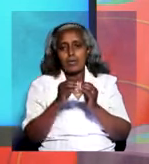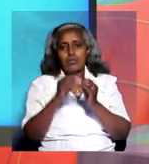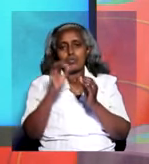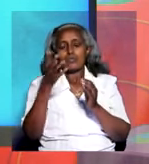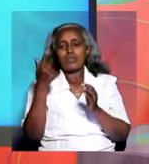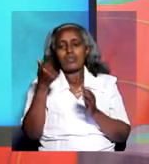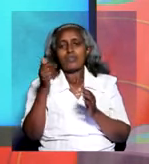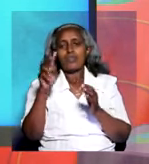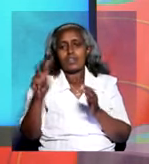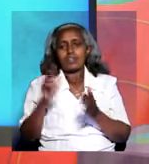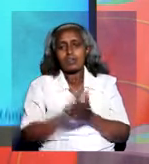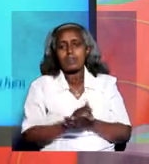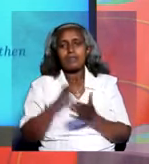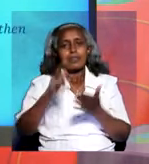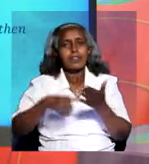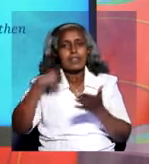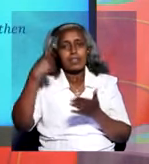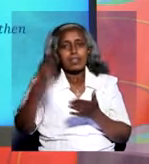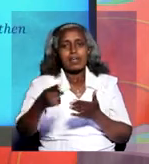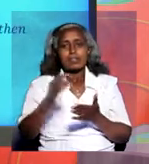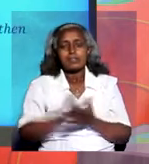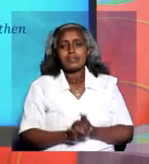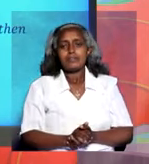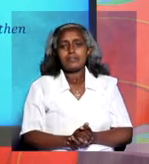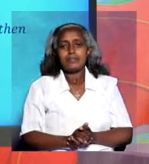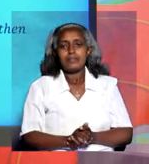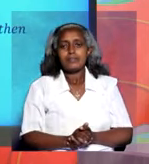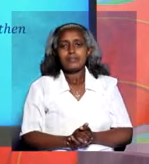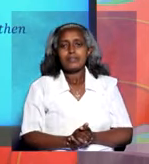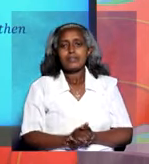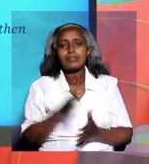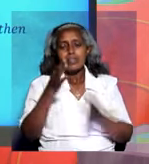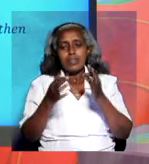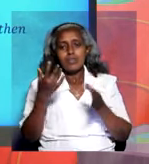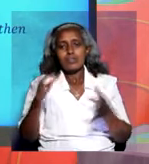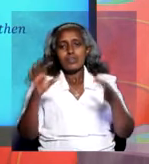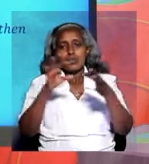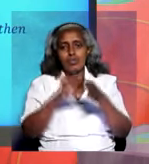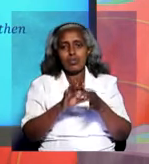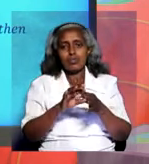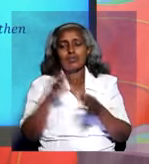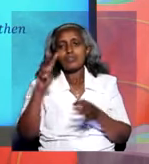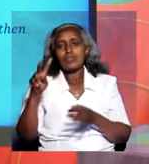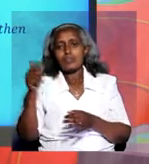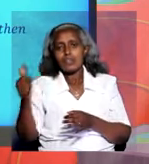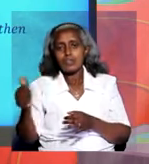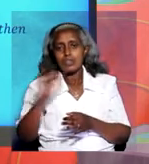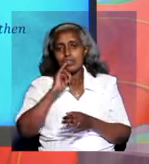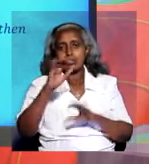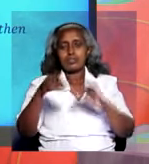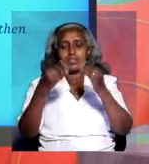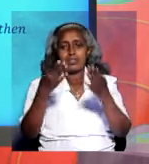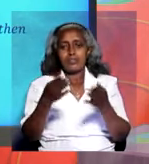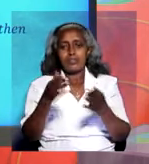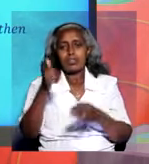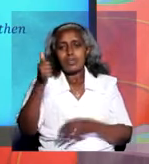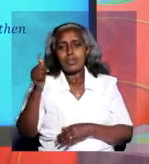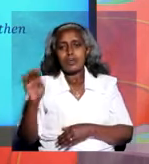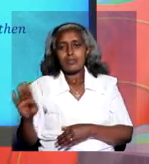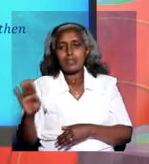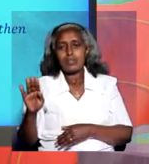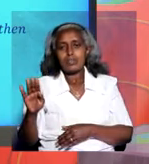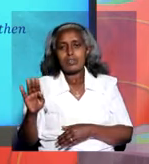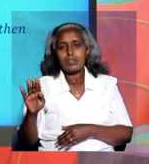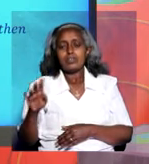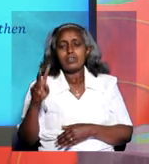vector. Now, next, if the coordinate of vector A is given, it is AB